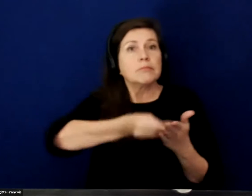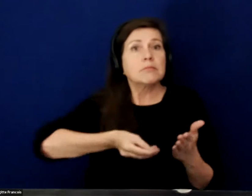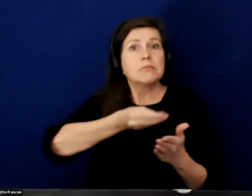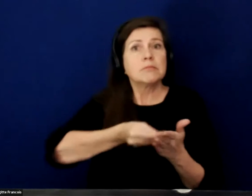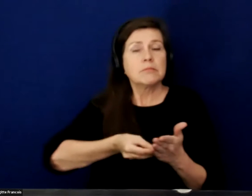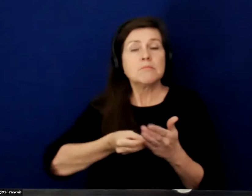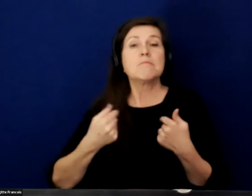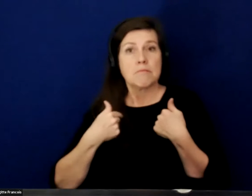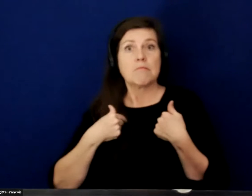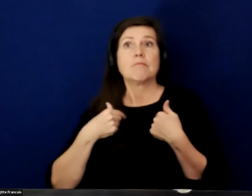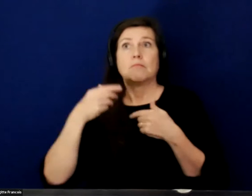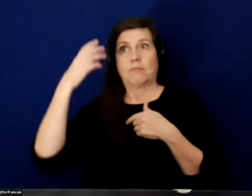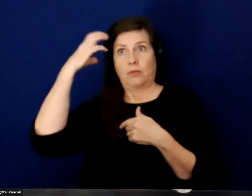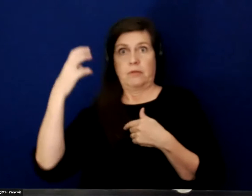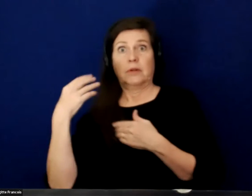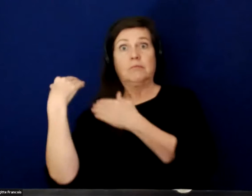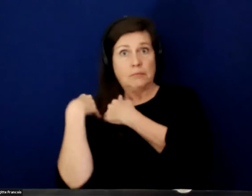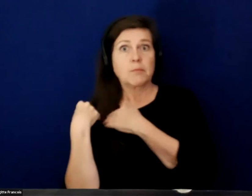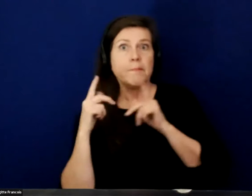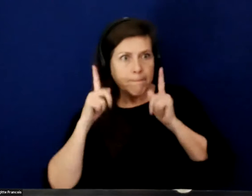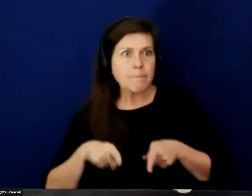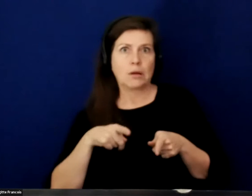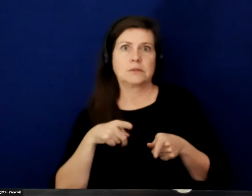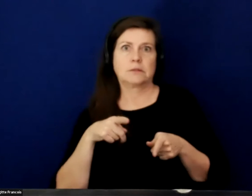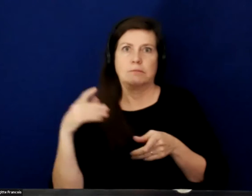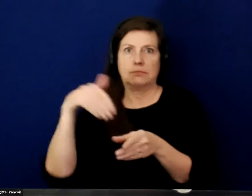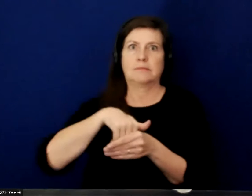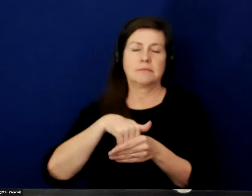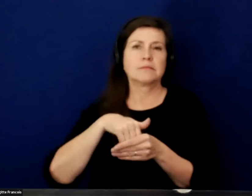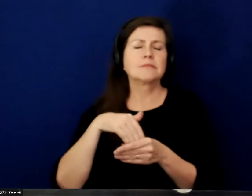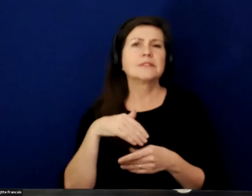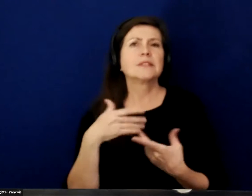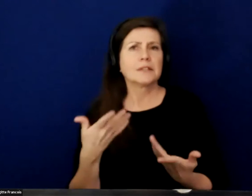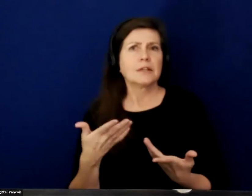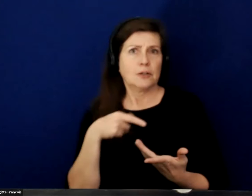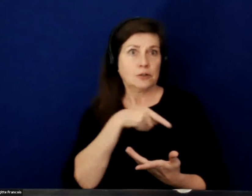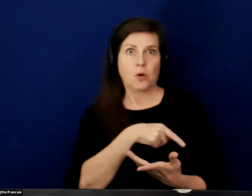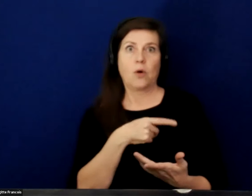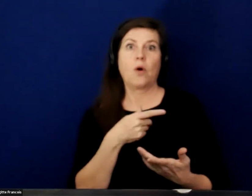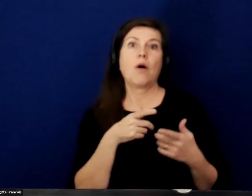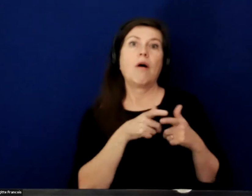So I think that's an instrument to use for organizations, and to